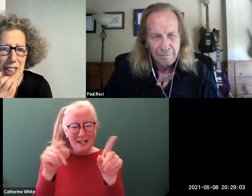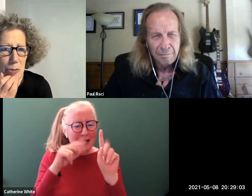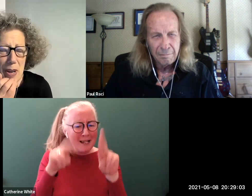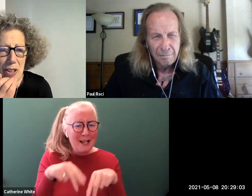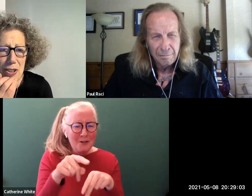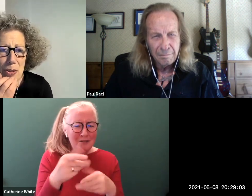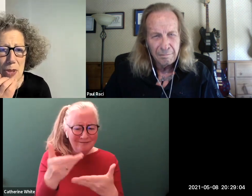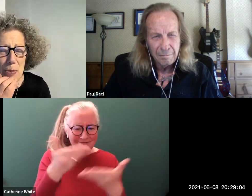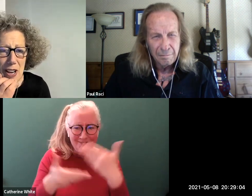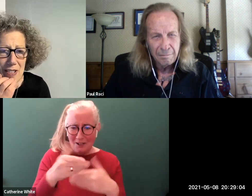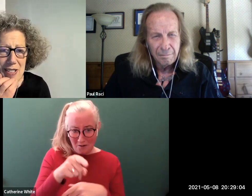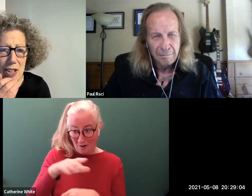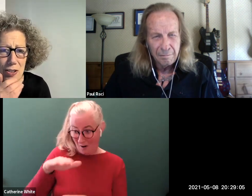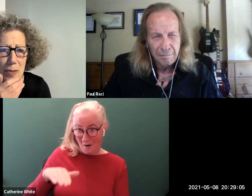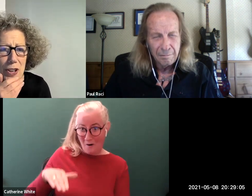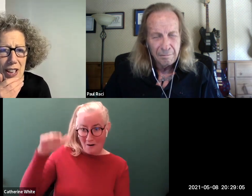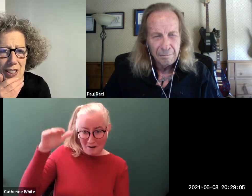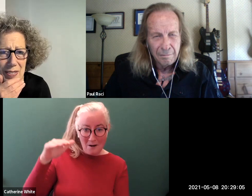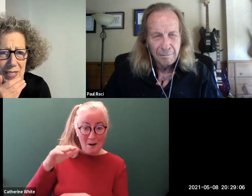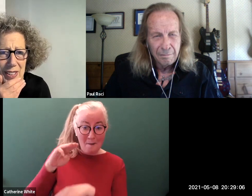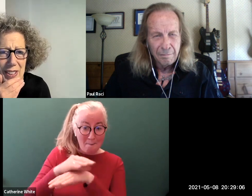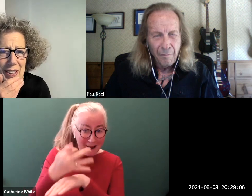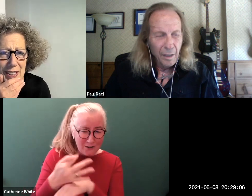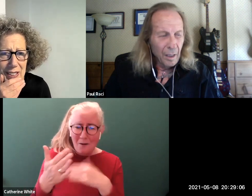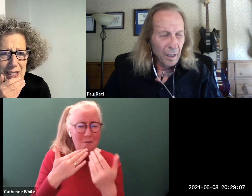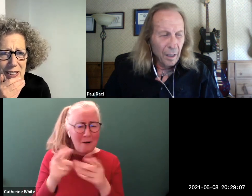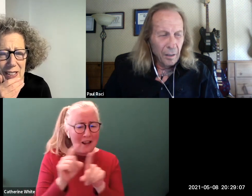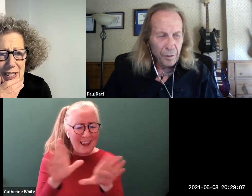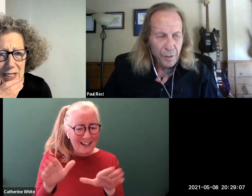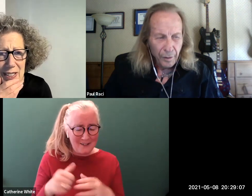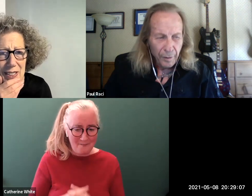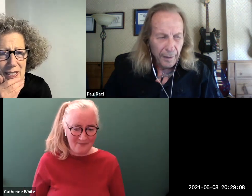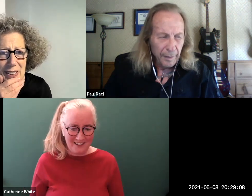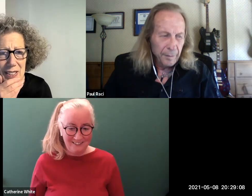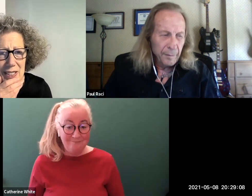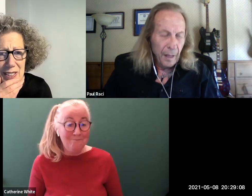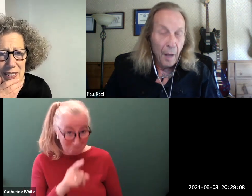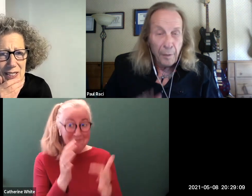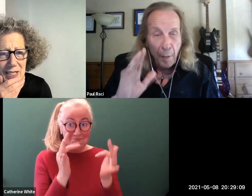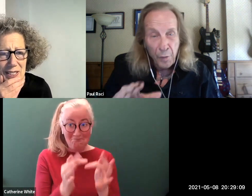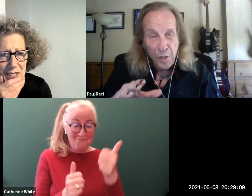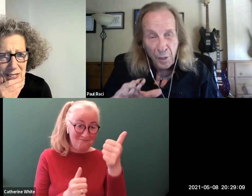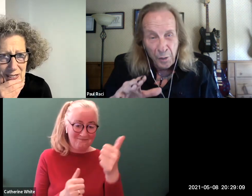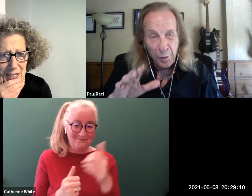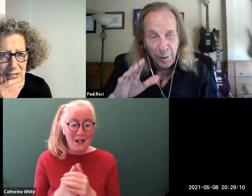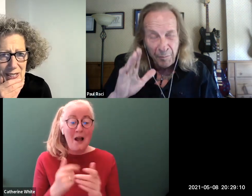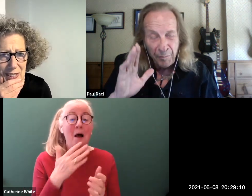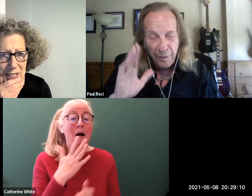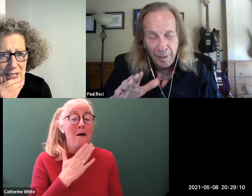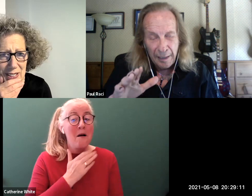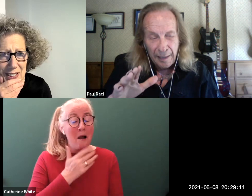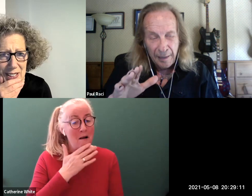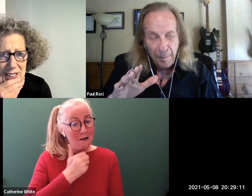a little bit about your parents and your upbringing? Oh, certainly. And I appreciate you